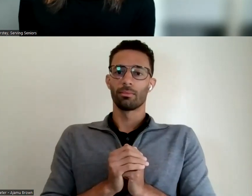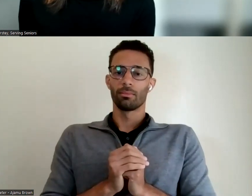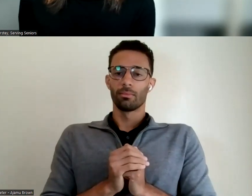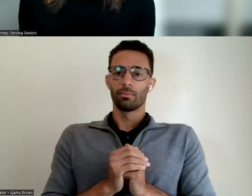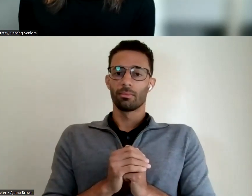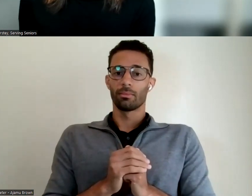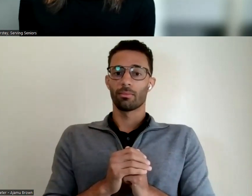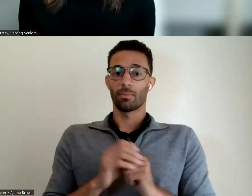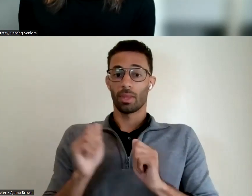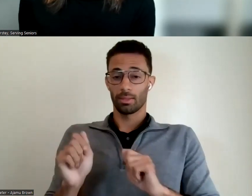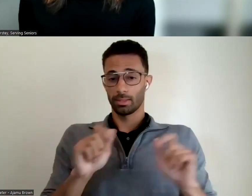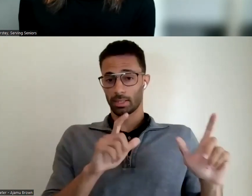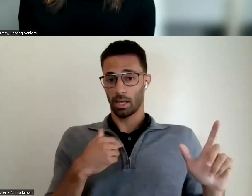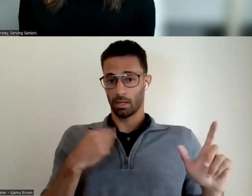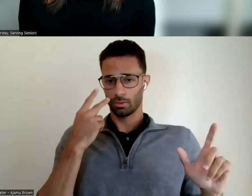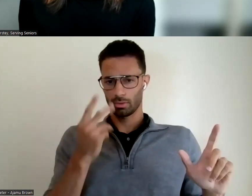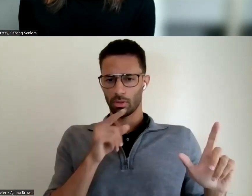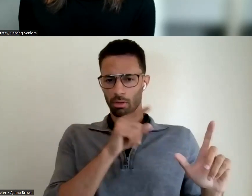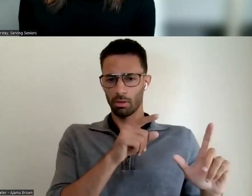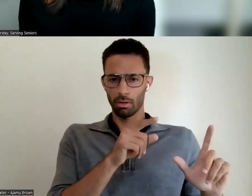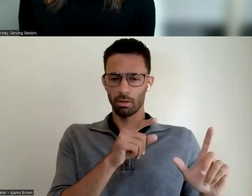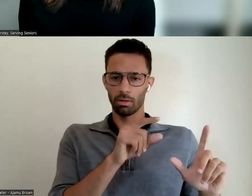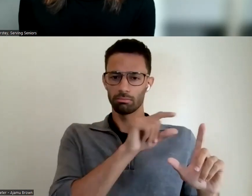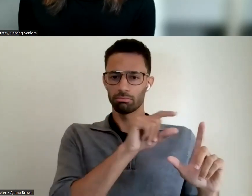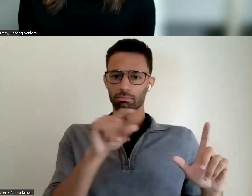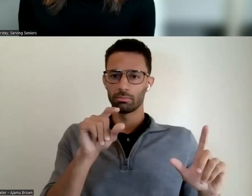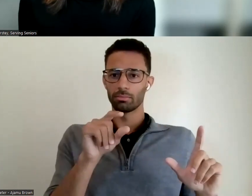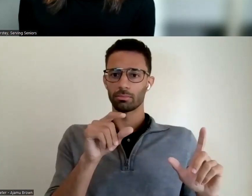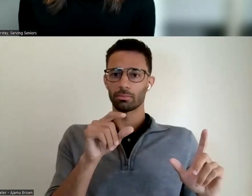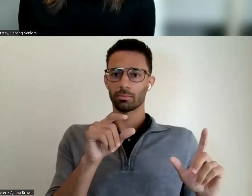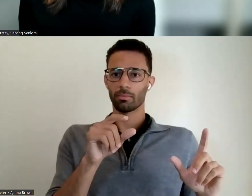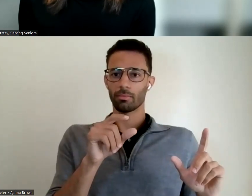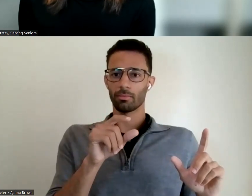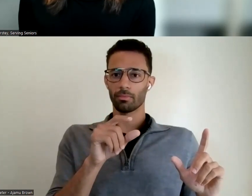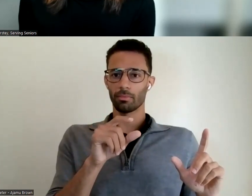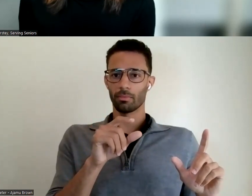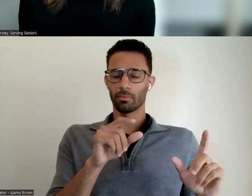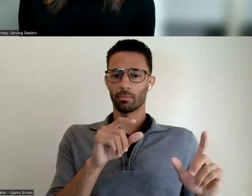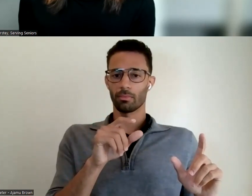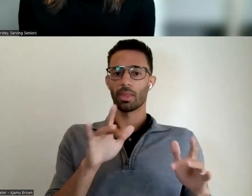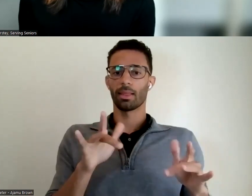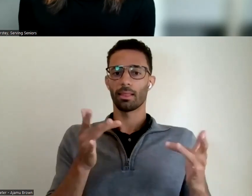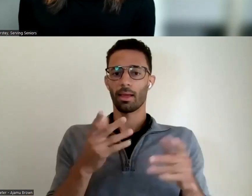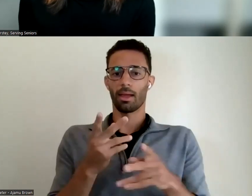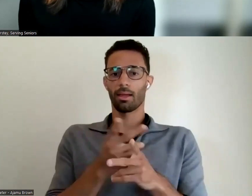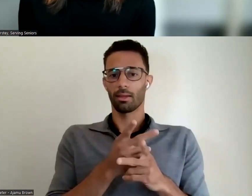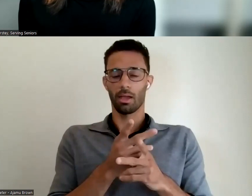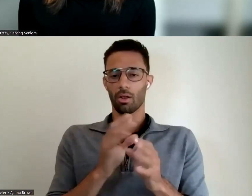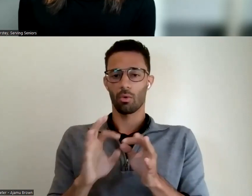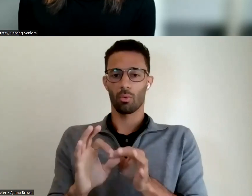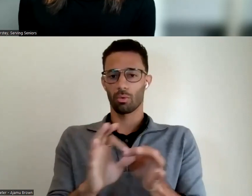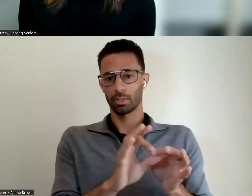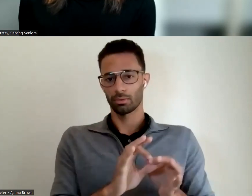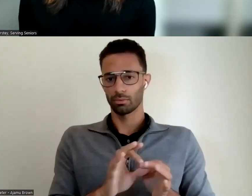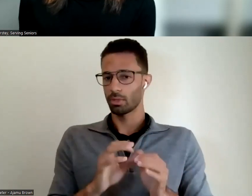slide that I saw mentioned light, I'm sorry, I think it was light care coordination. How